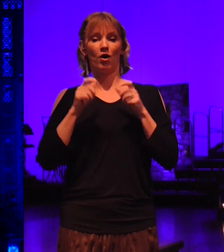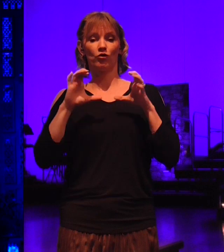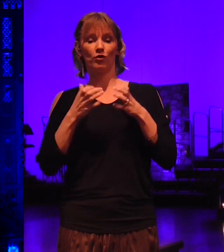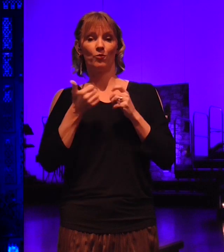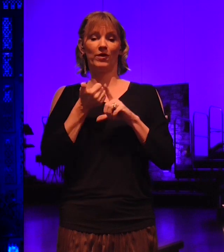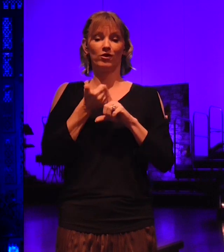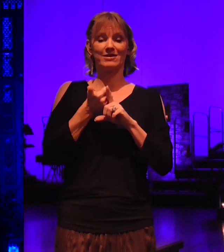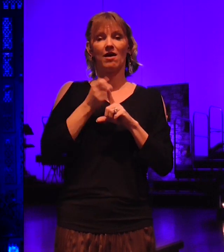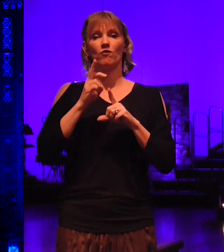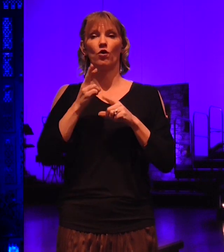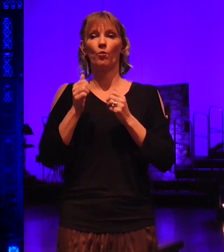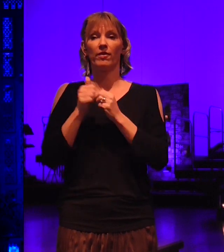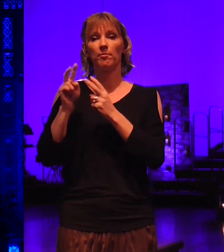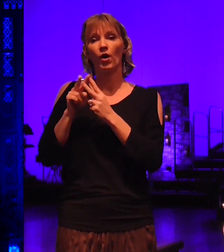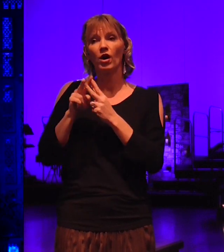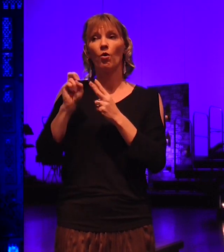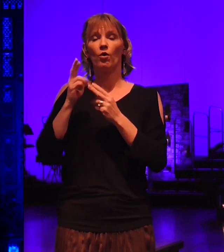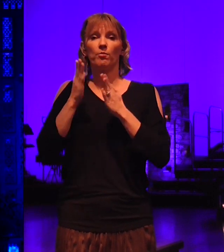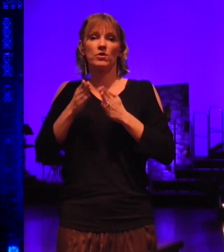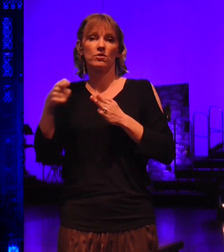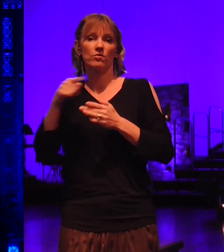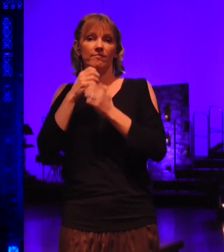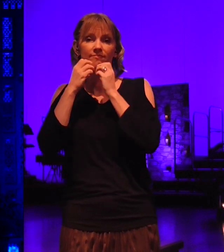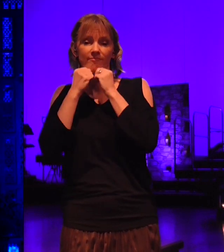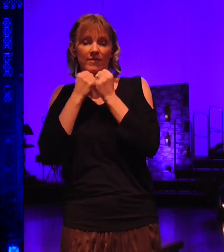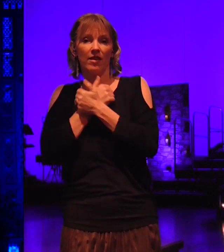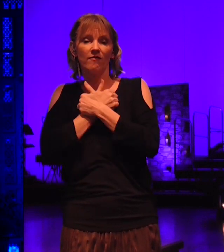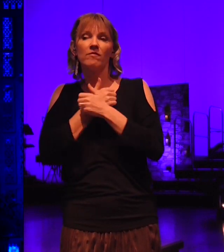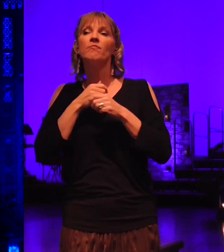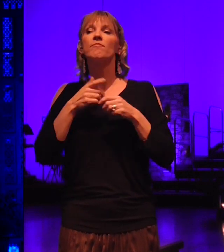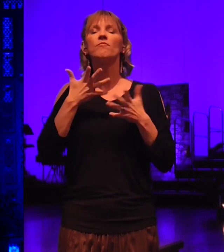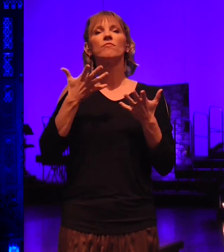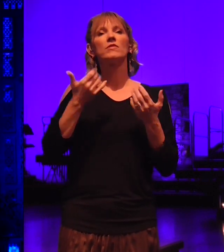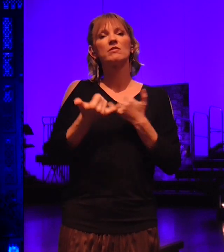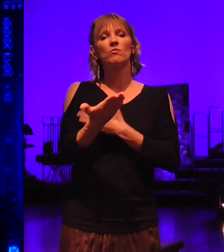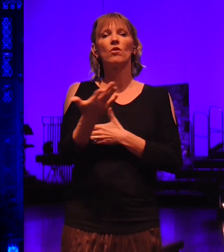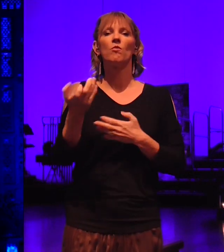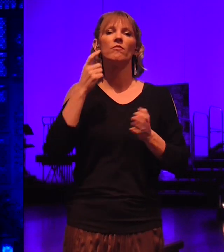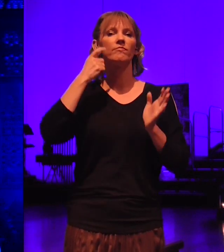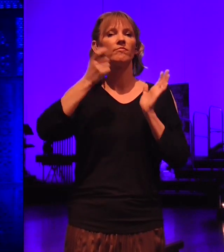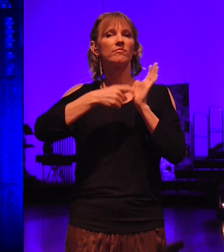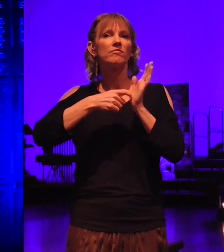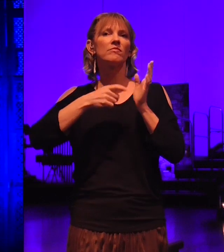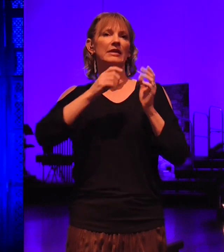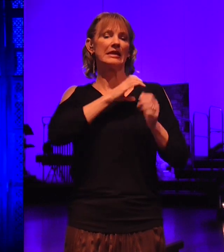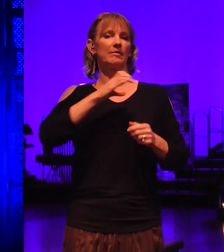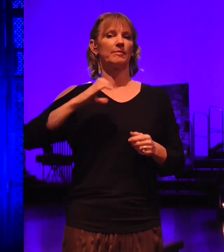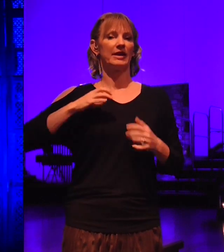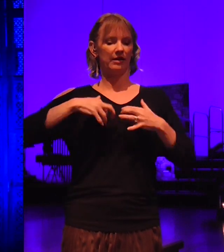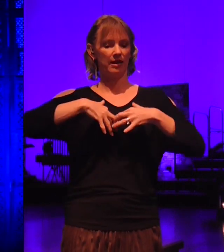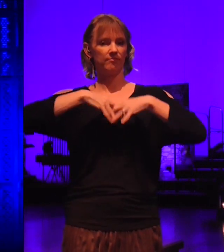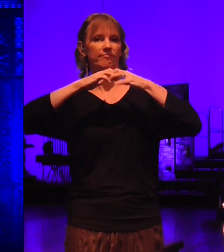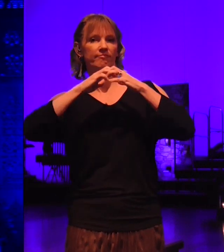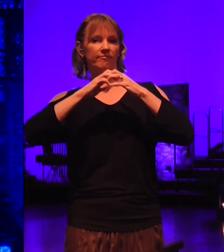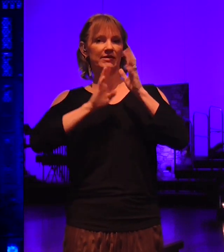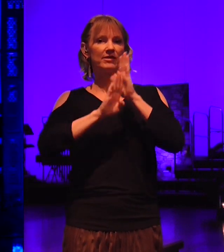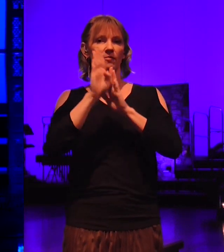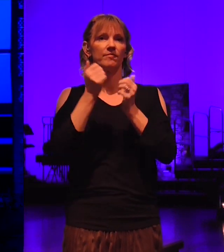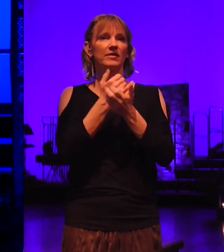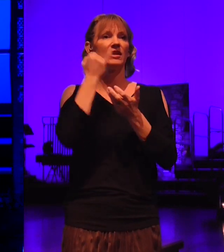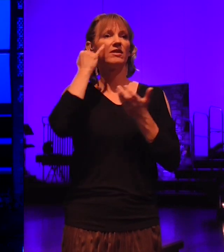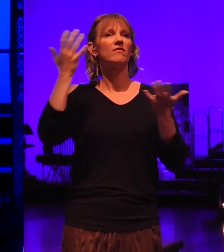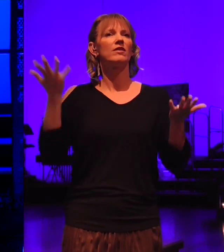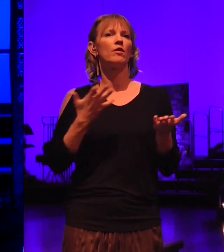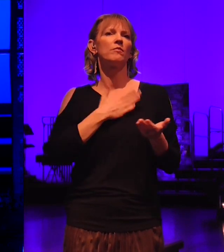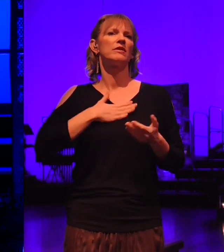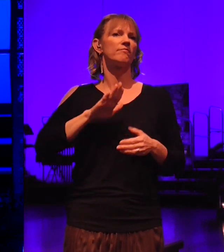one. And I wanted to take a moment this morning to recognize the committee that put all this together. So if you're here, raise your hand. Thank you so much,